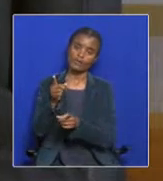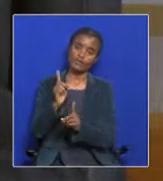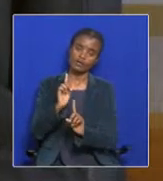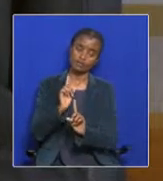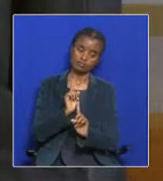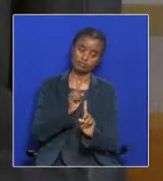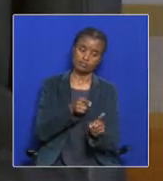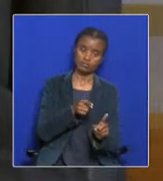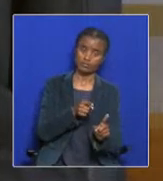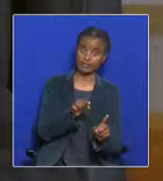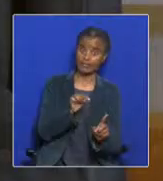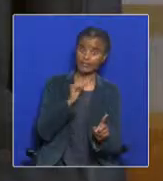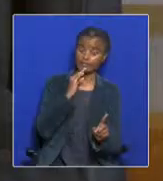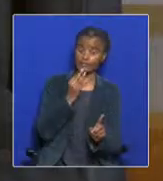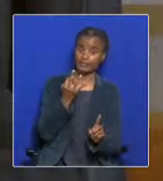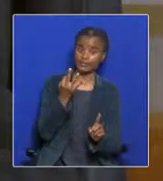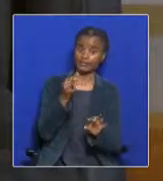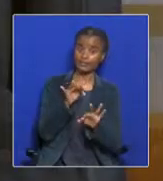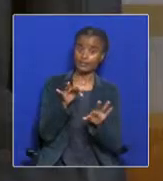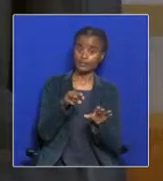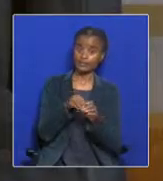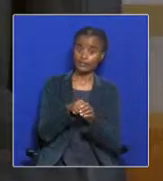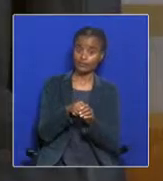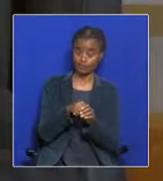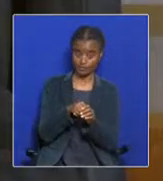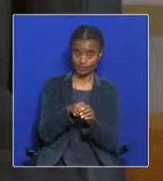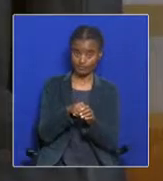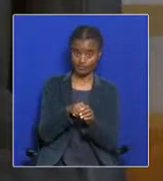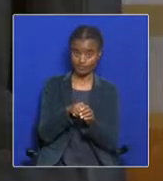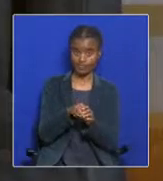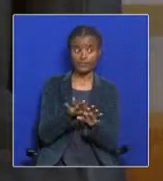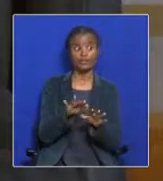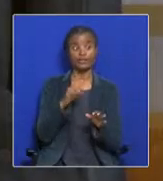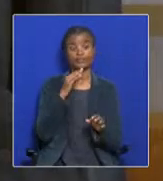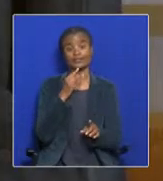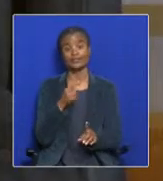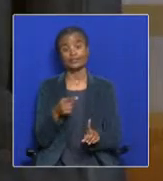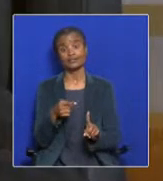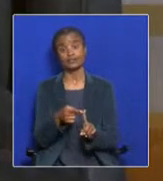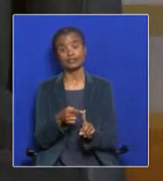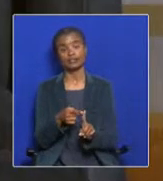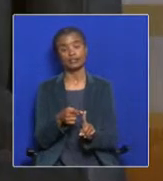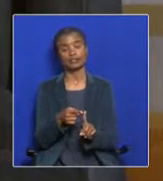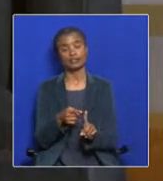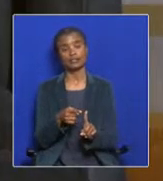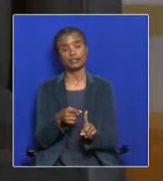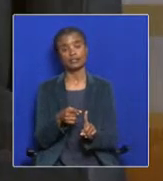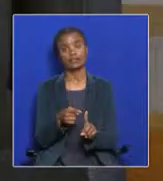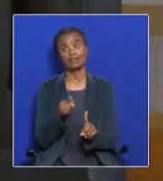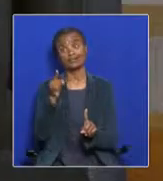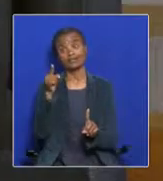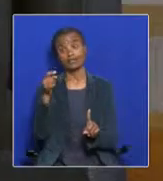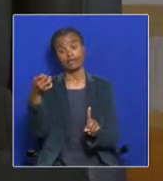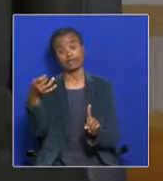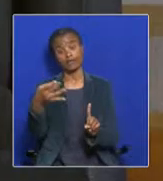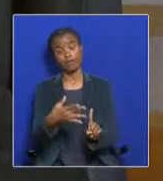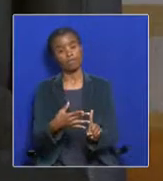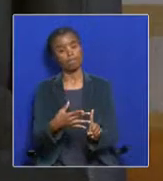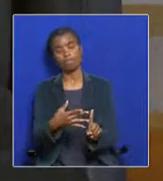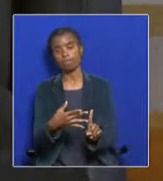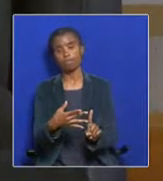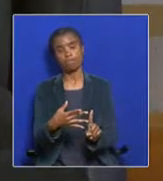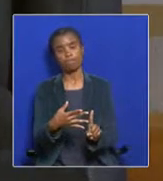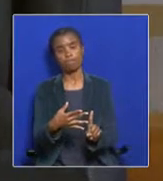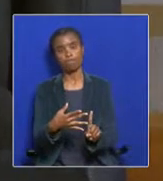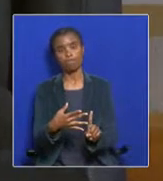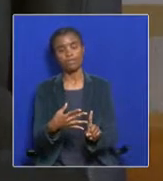involved. Brigadier Nuswa did not give Warrant Officer Mpangase an instruction. He never spoke to him. Yes.